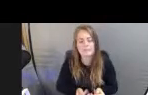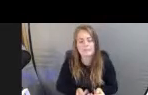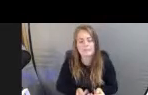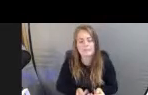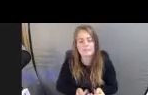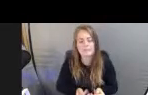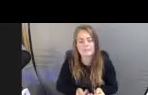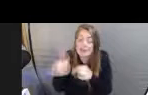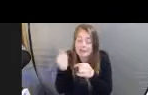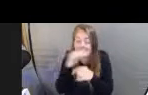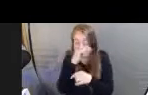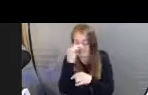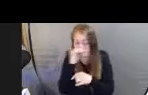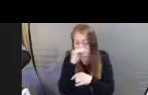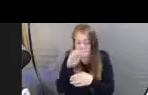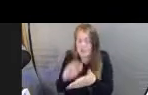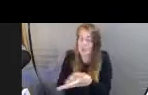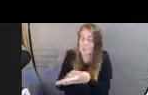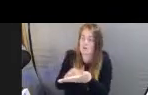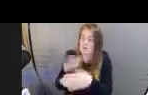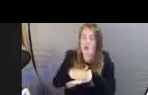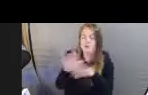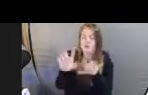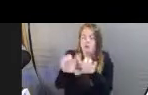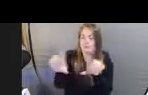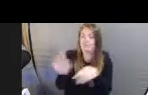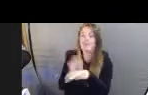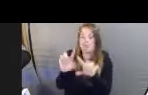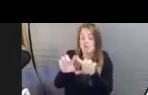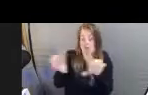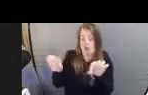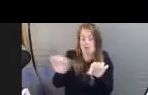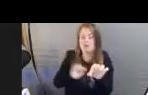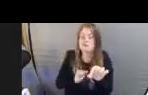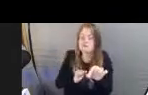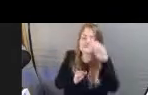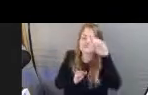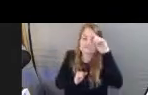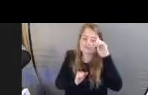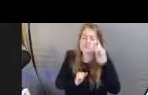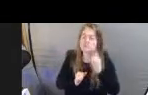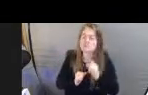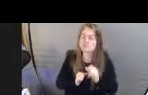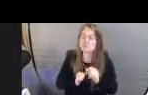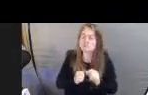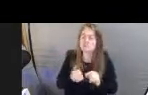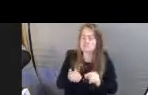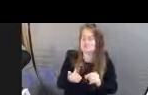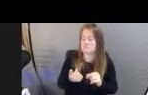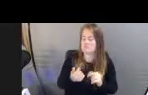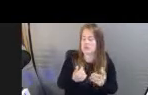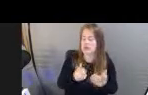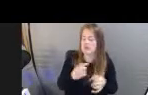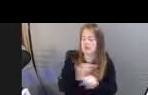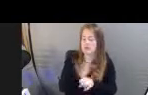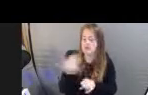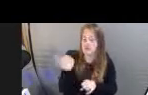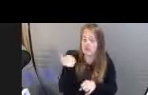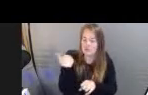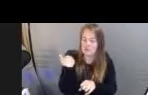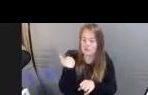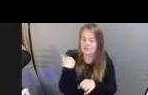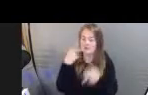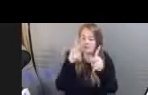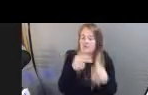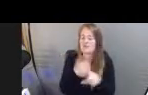things like Braille on your business cards. There's somebody that we utilize, that I've utilized before. Her name is